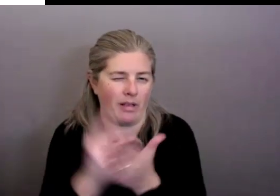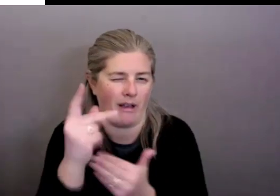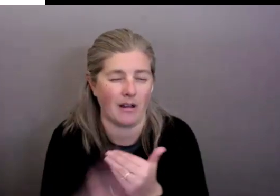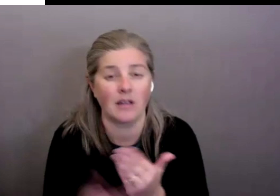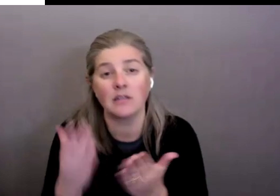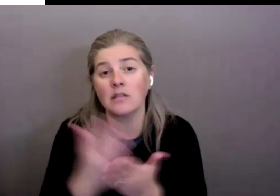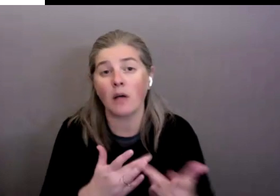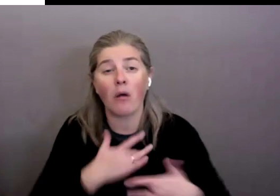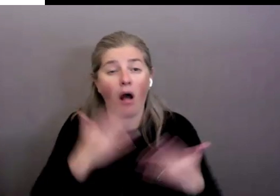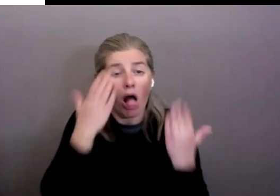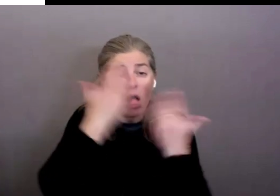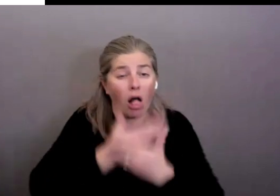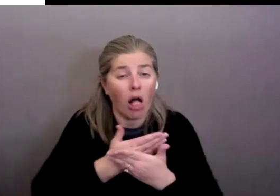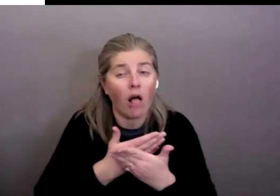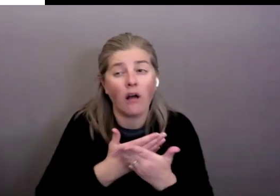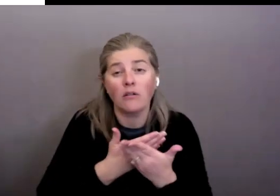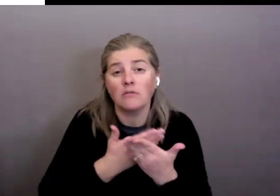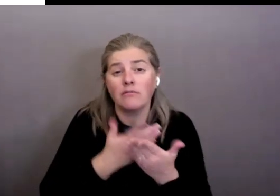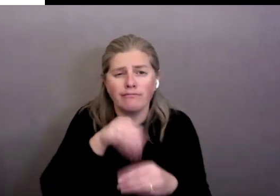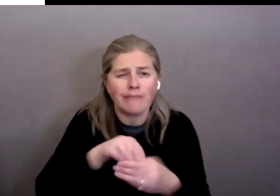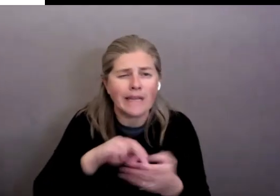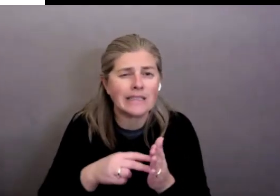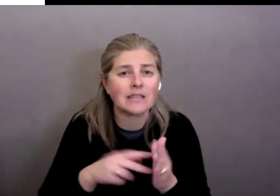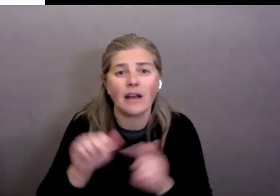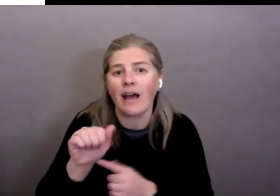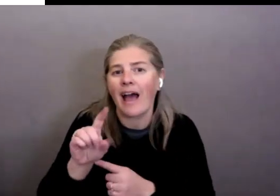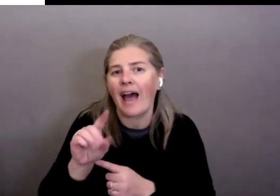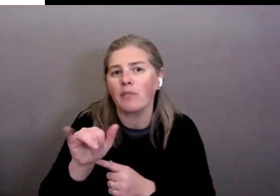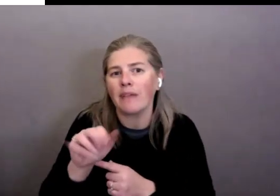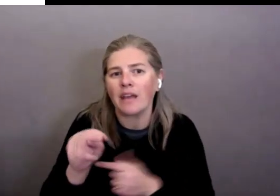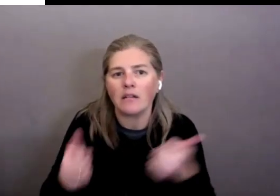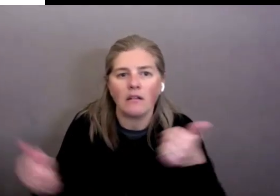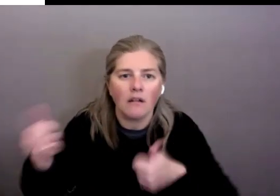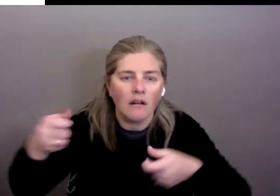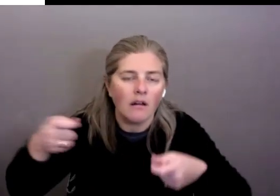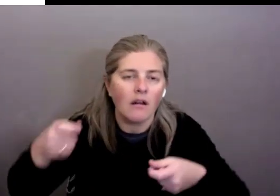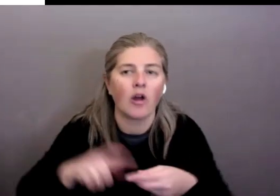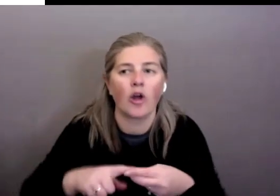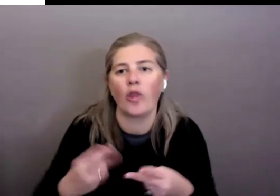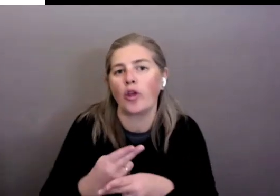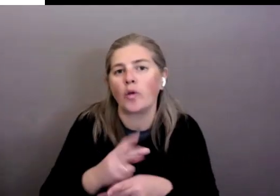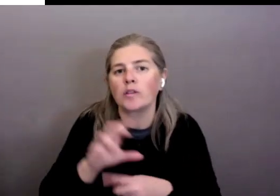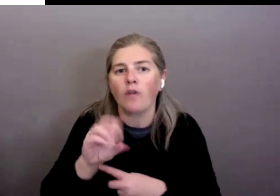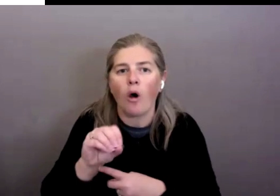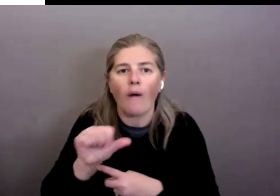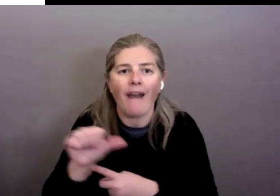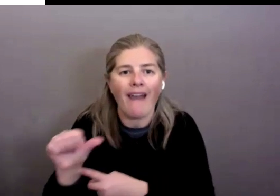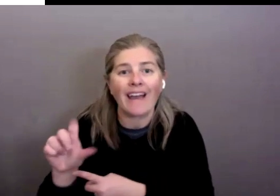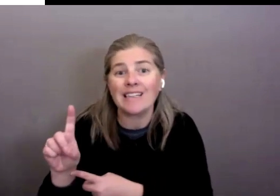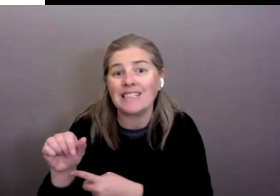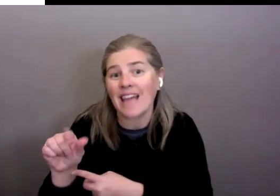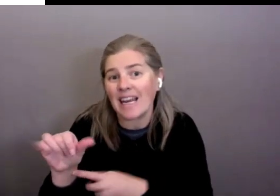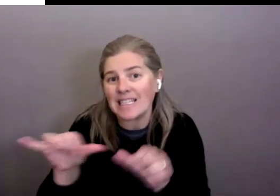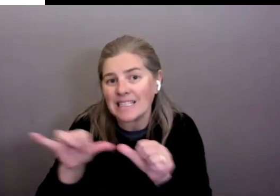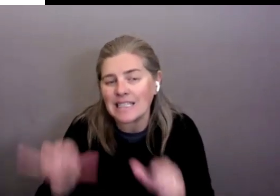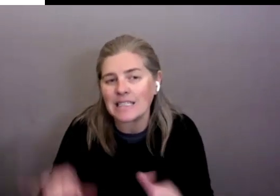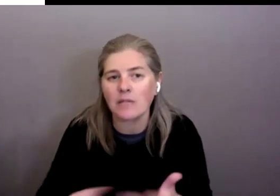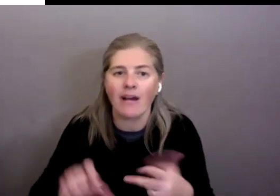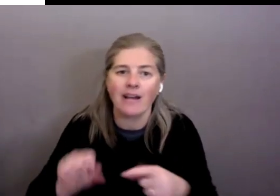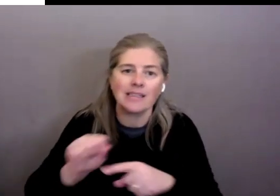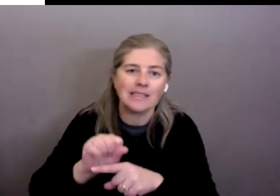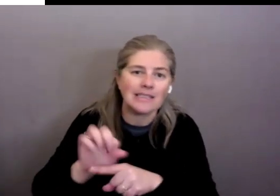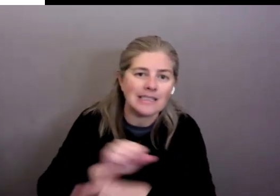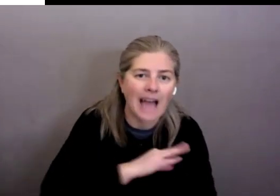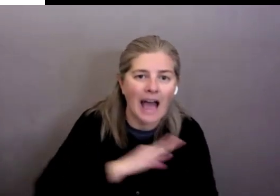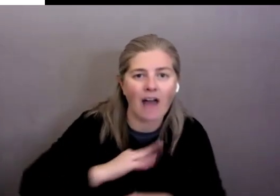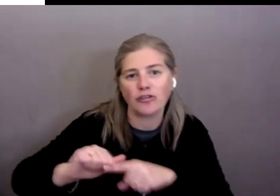Older Americans Act funded resources include administrative overhead, the use of Older Americans Act data systems, staffing and training costs that are